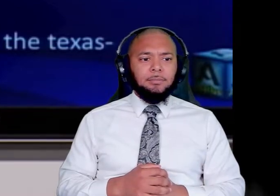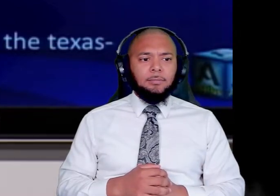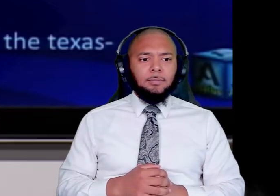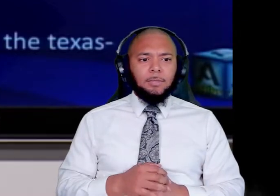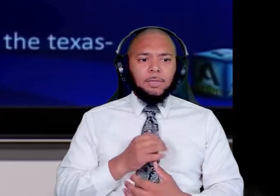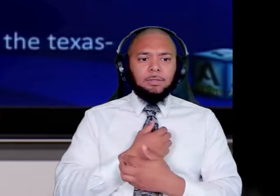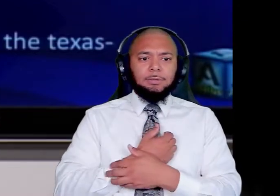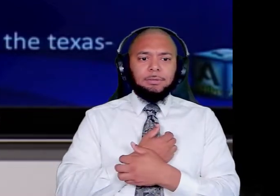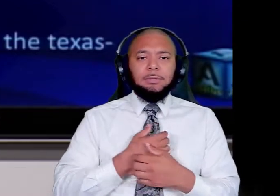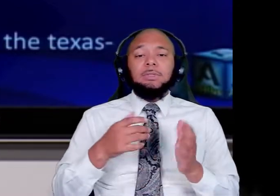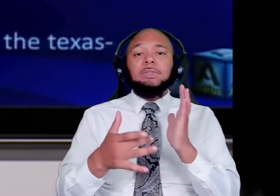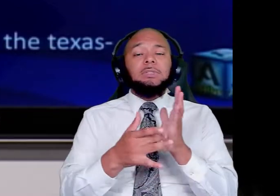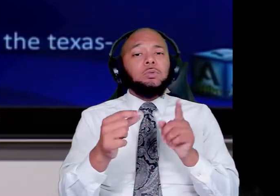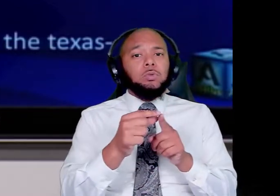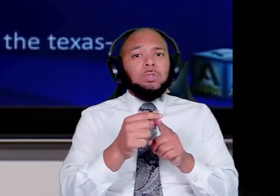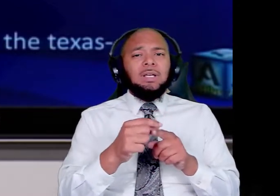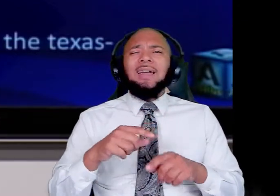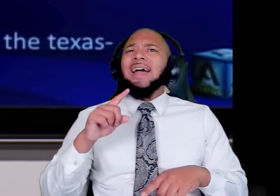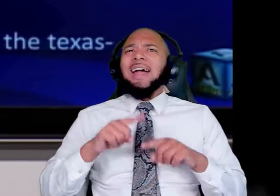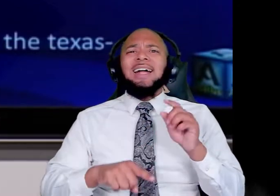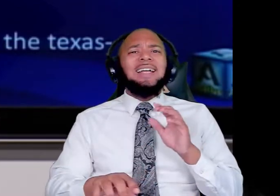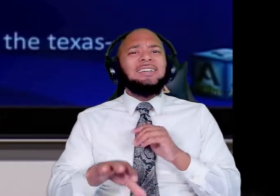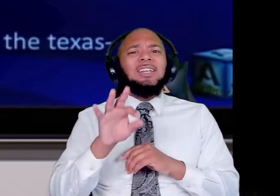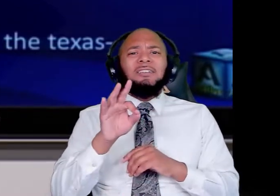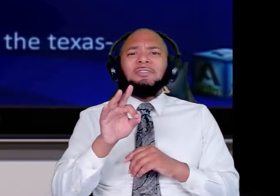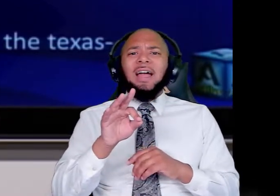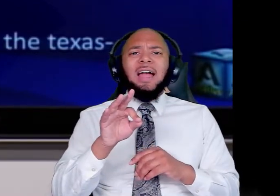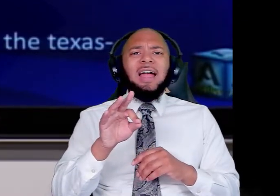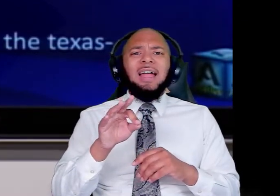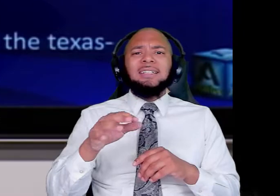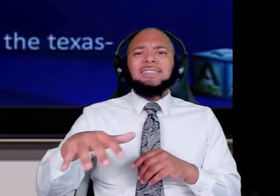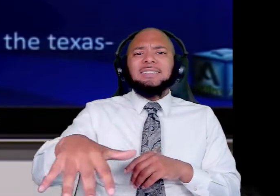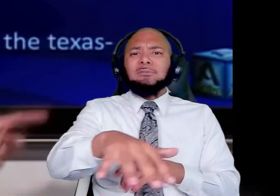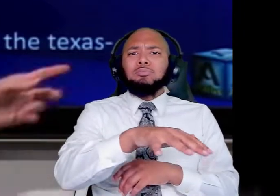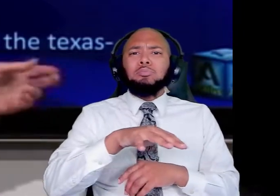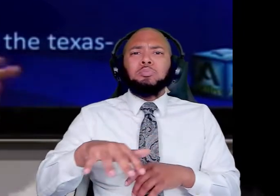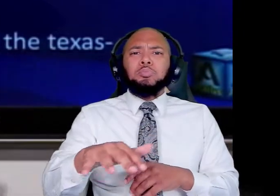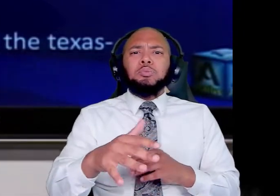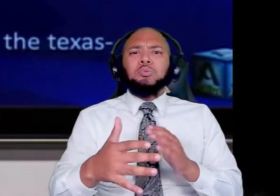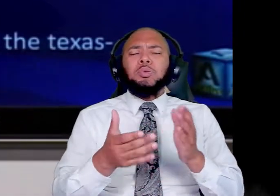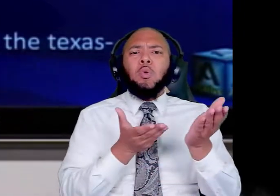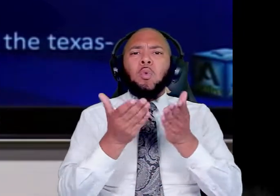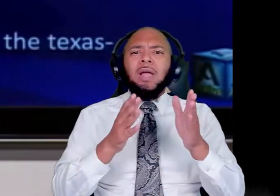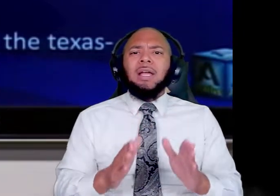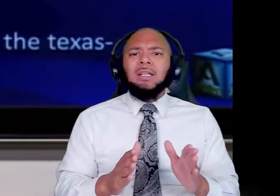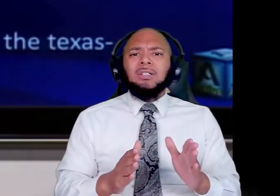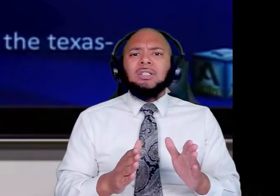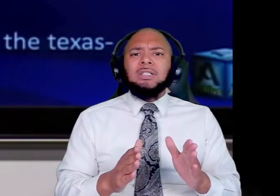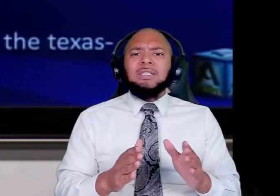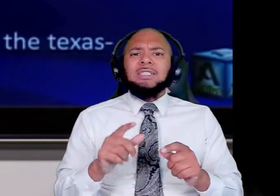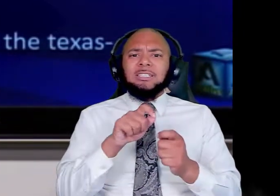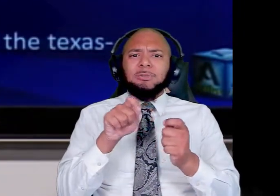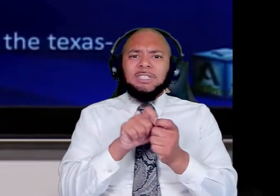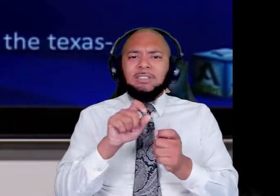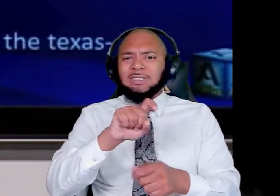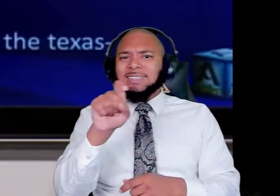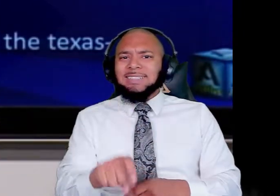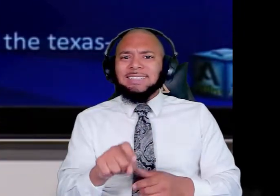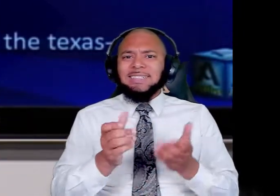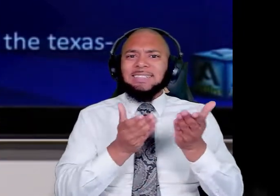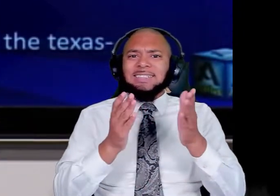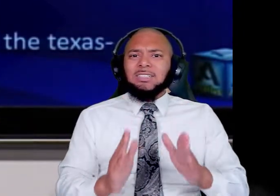And jargon. I couldn't find the Texas tender, remember? Specific to steamboats, Texas